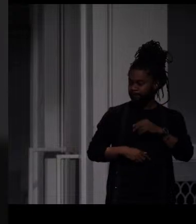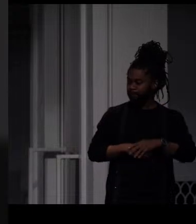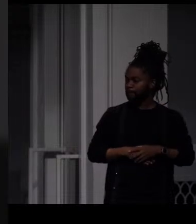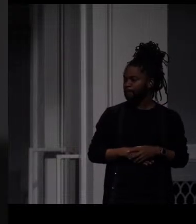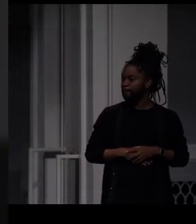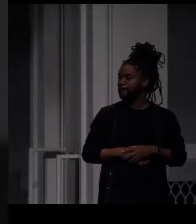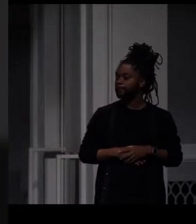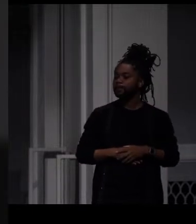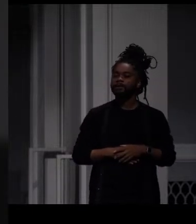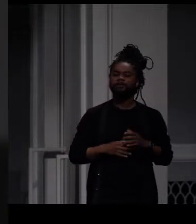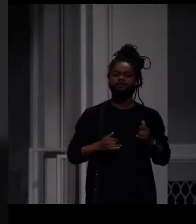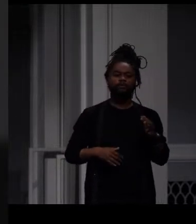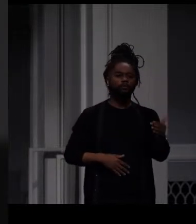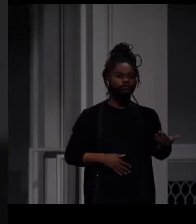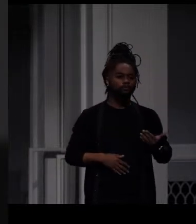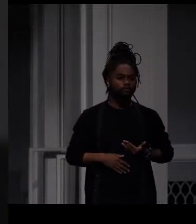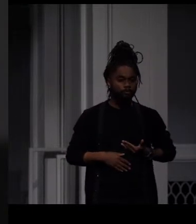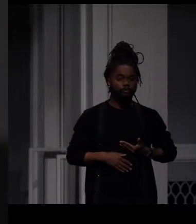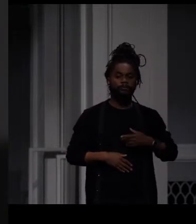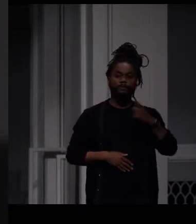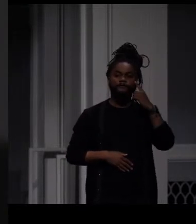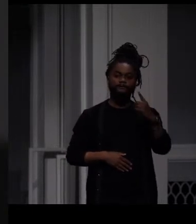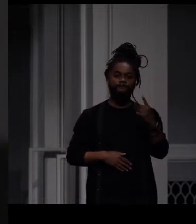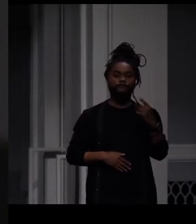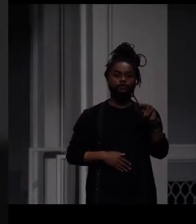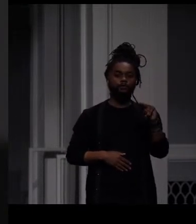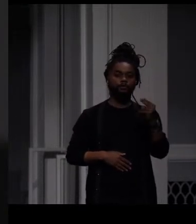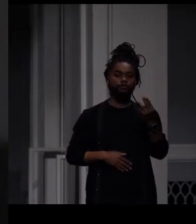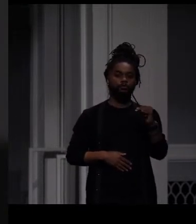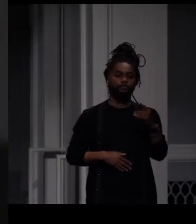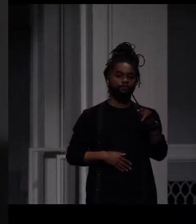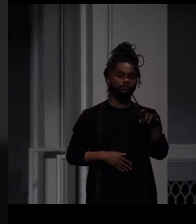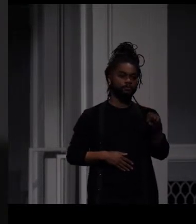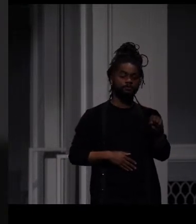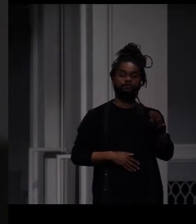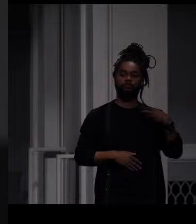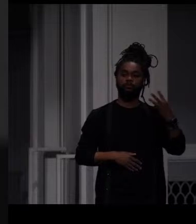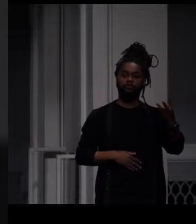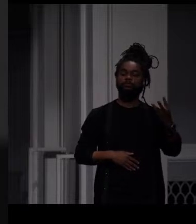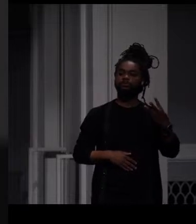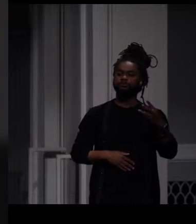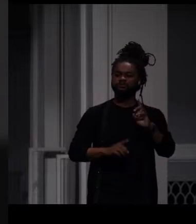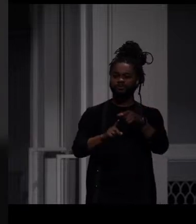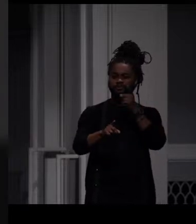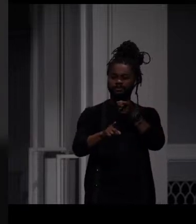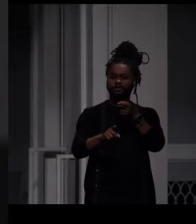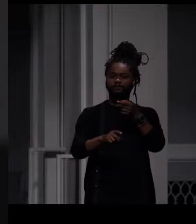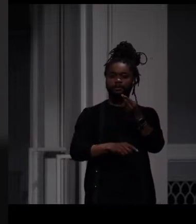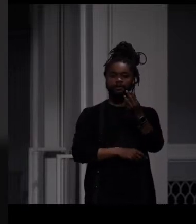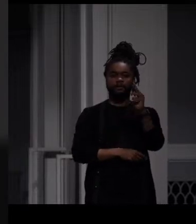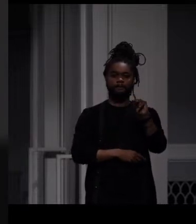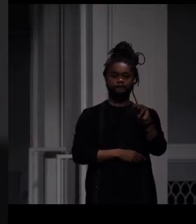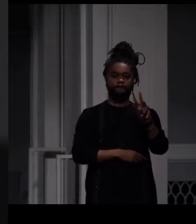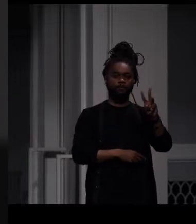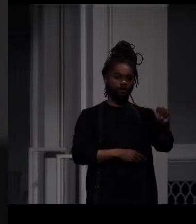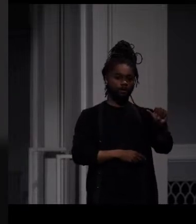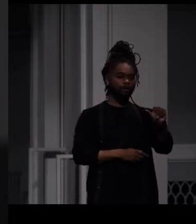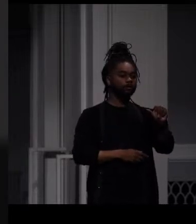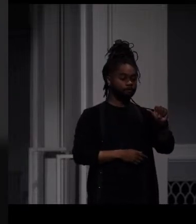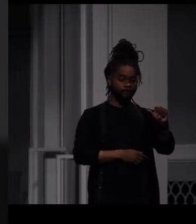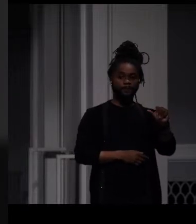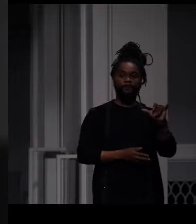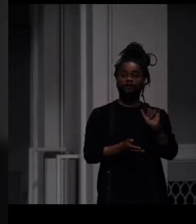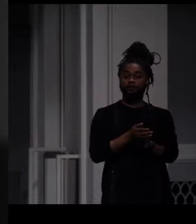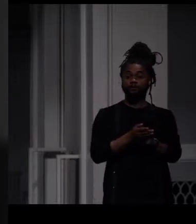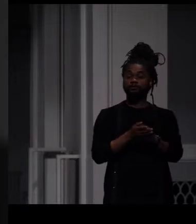first to welcome you on behalf of Humanities Washington. The mission of HUMWA, as we affectionately call it, is